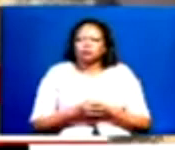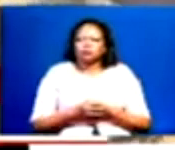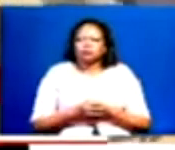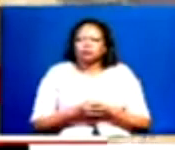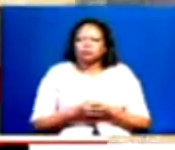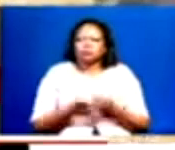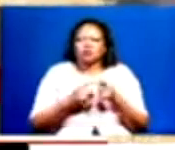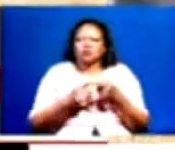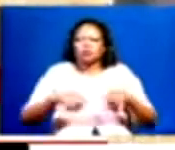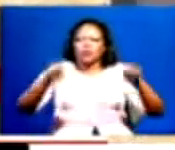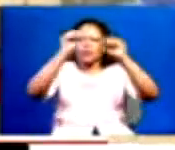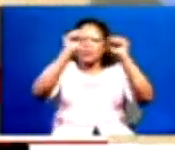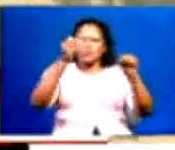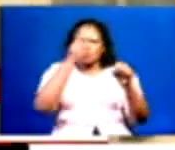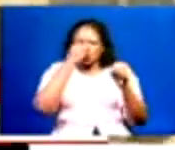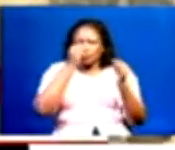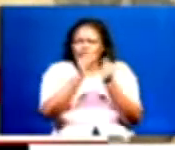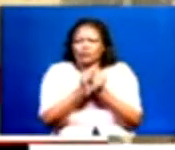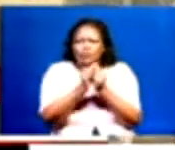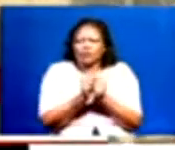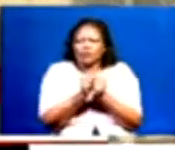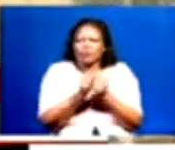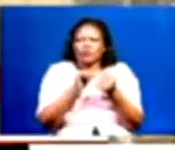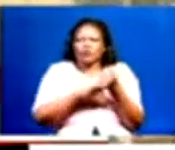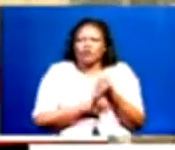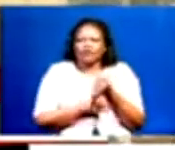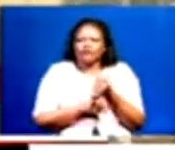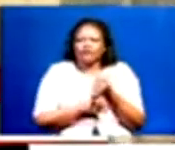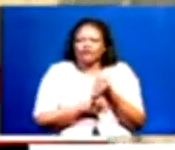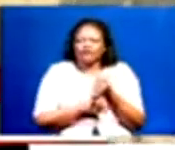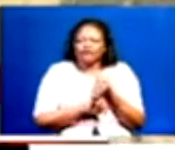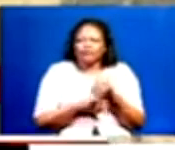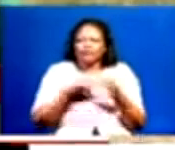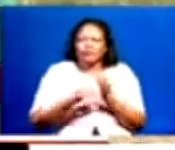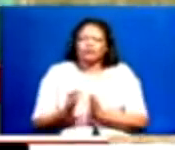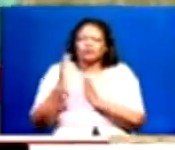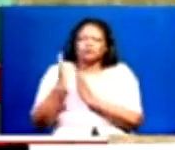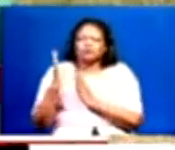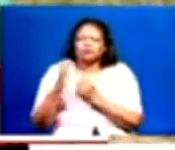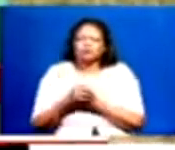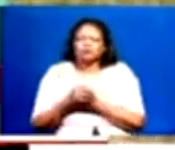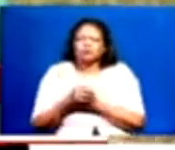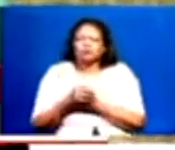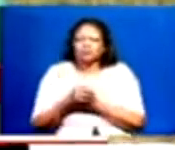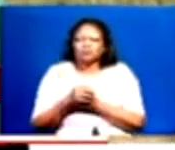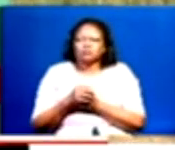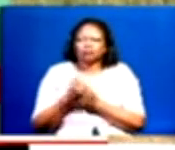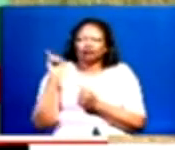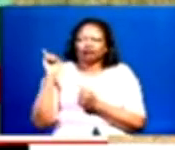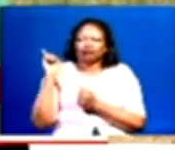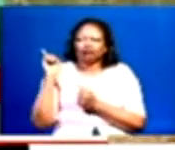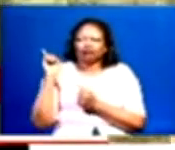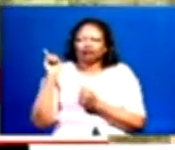Meanwhile, President Ruto, in the company of the First Lady Rachel Ruto, planted a tree at the Grove of Nations in Jerusalem